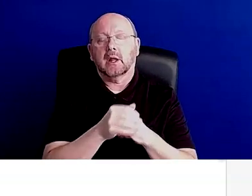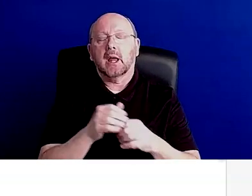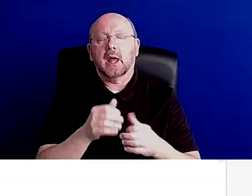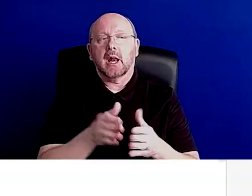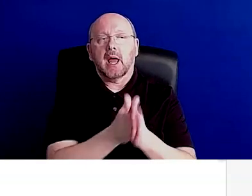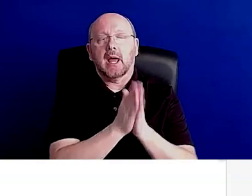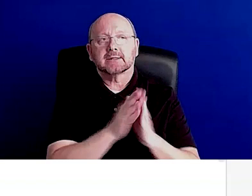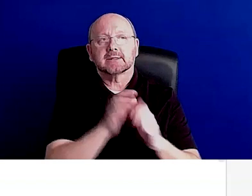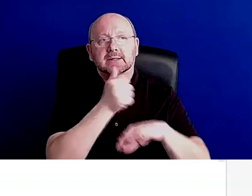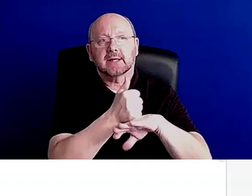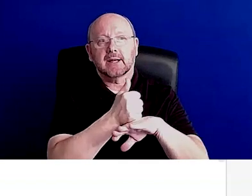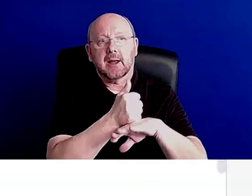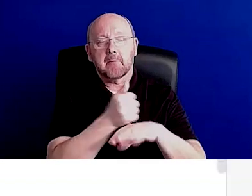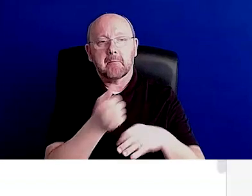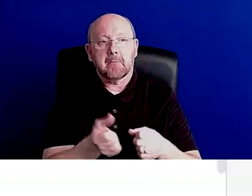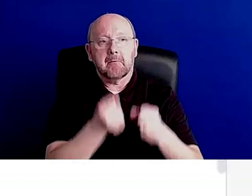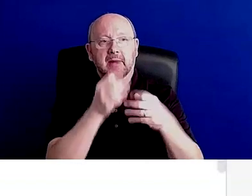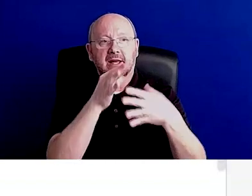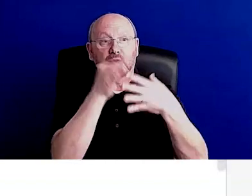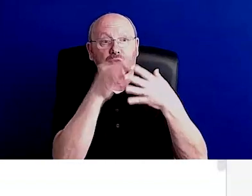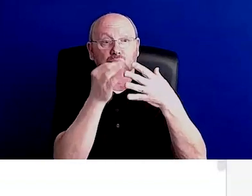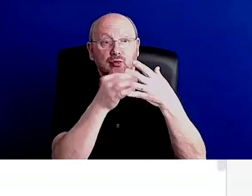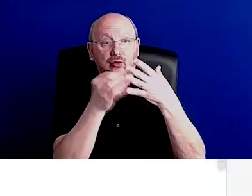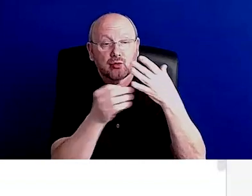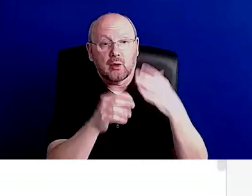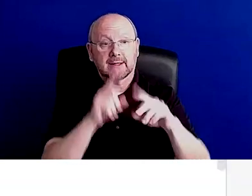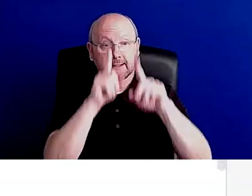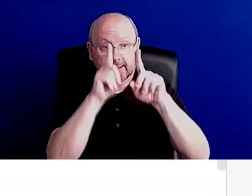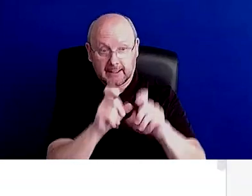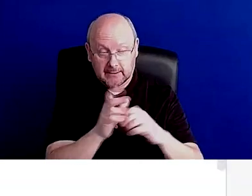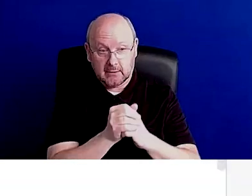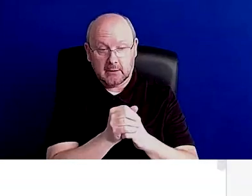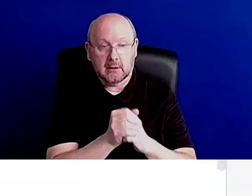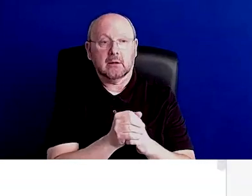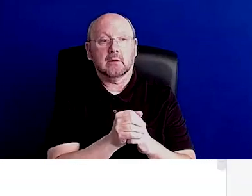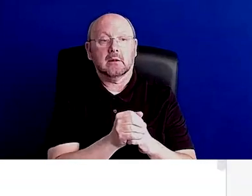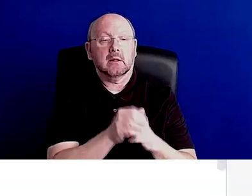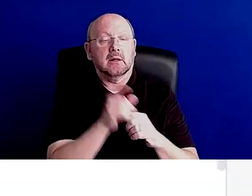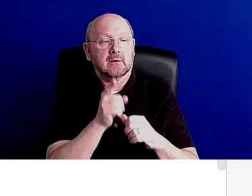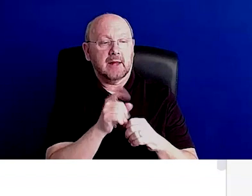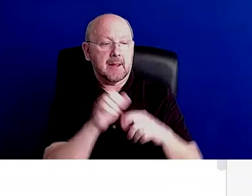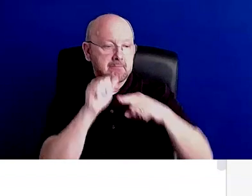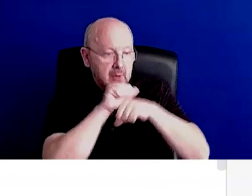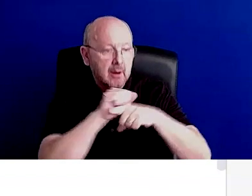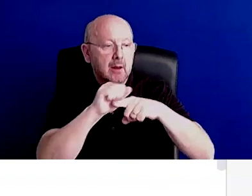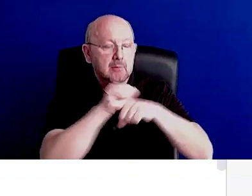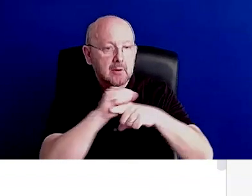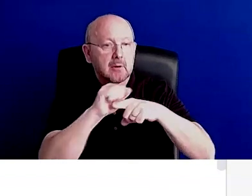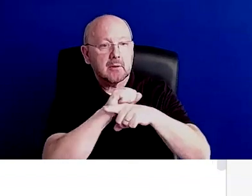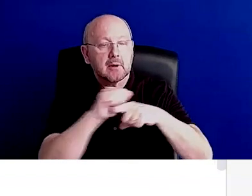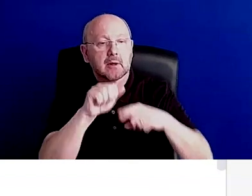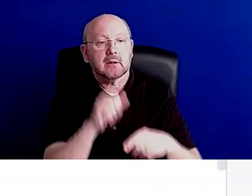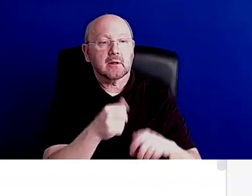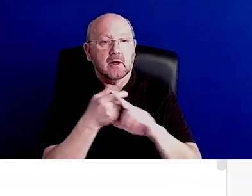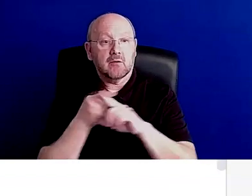exam. And it did just that. It made a practice exam that the student can then take and practice the different material that's directly from